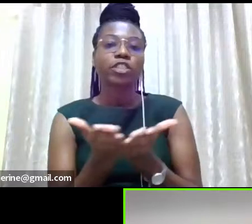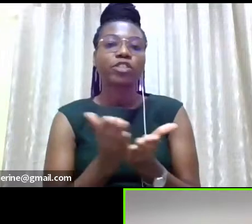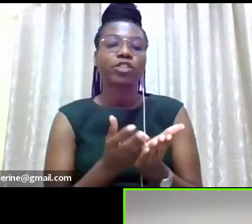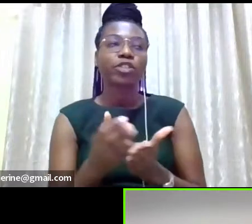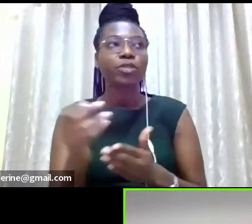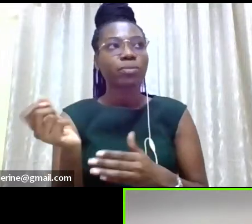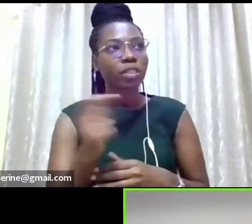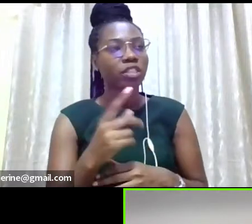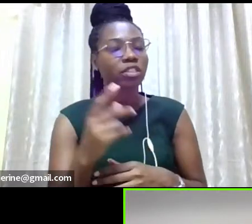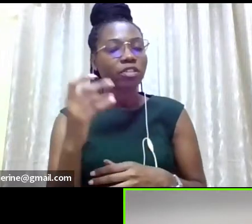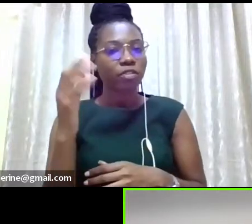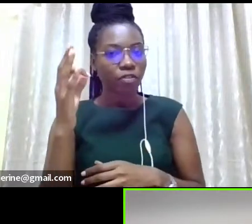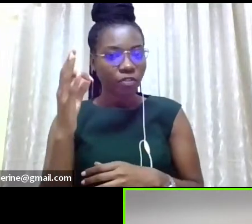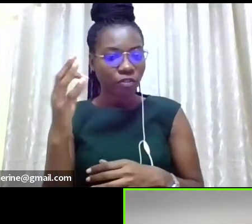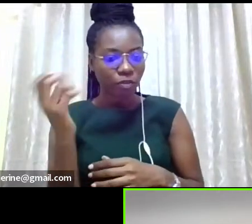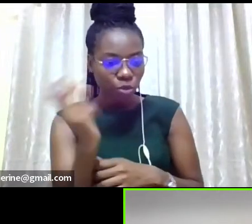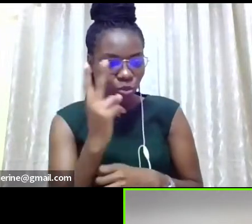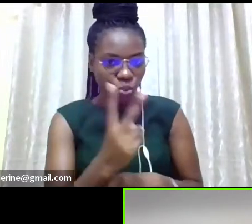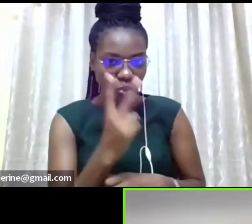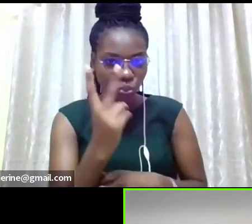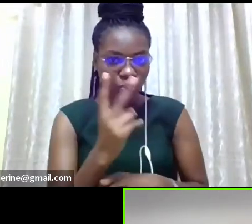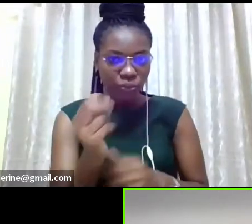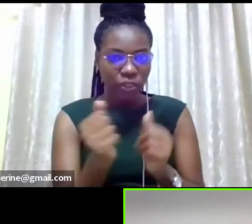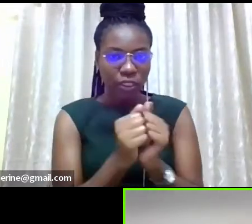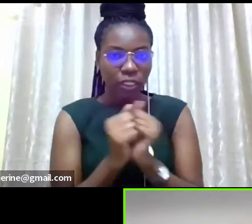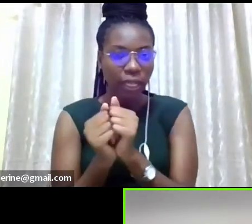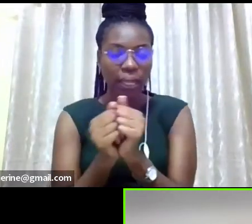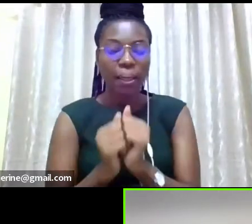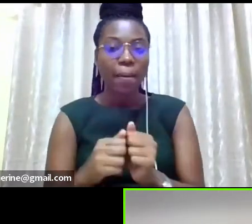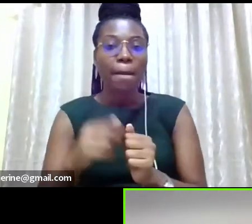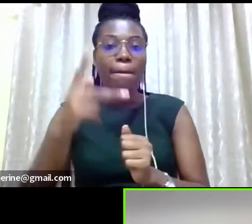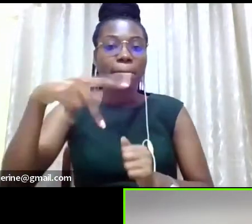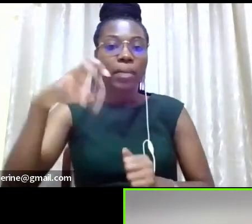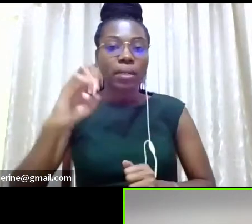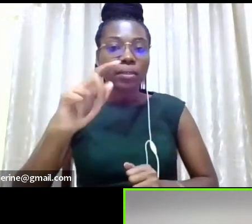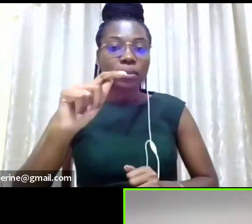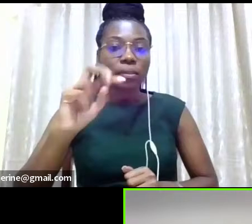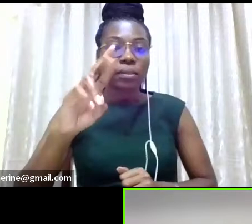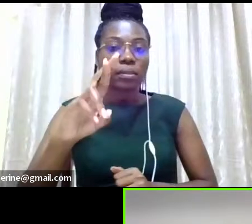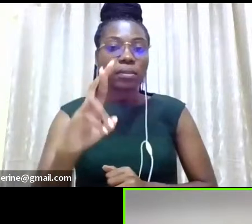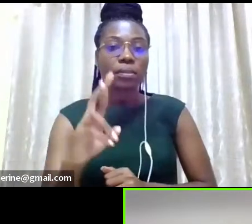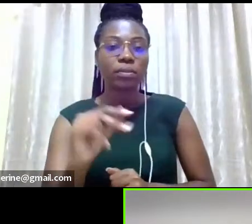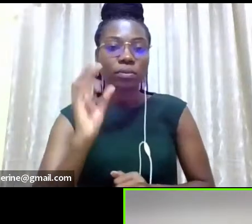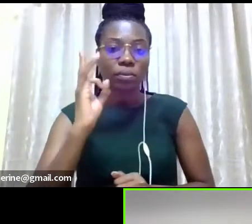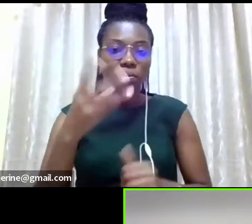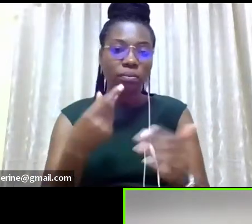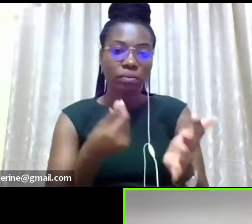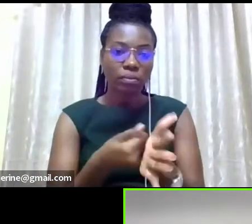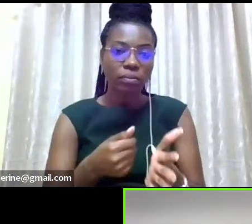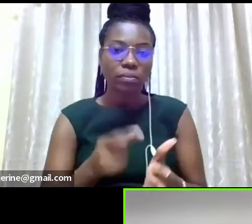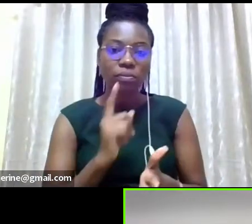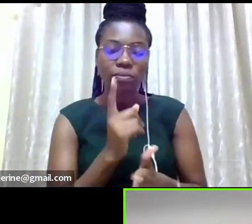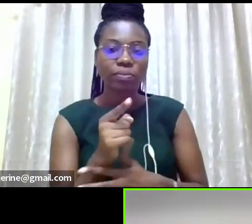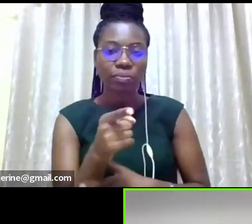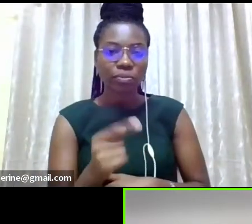February with Peter, and that will be a paid session. So please sign up for that. I have seen you, Anne.